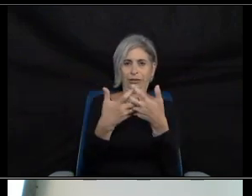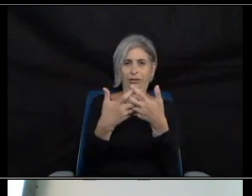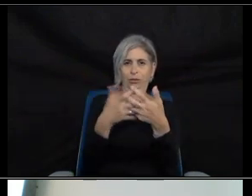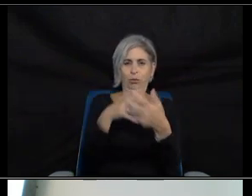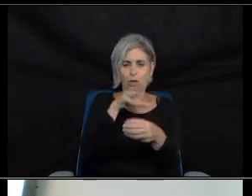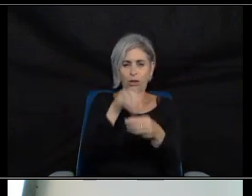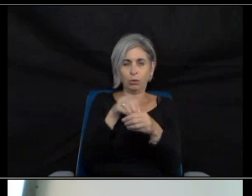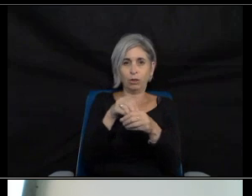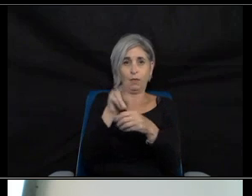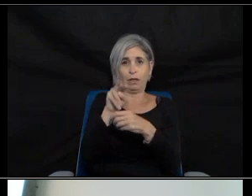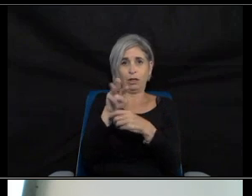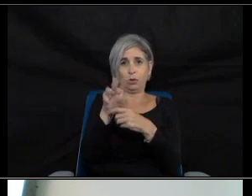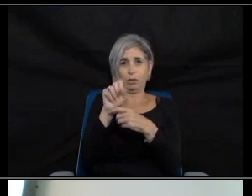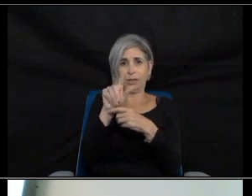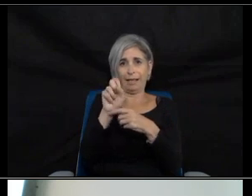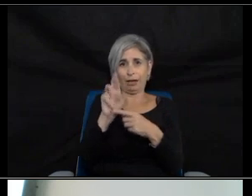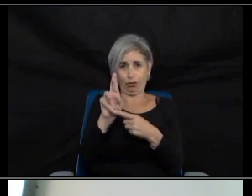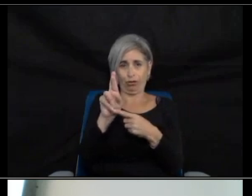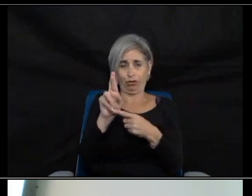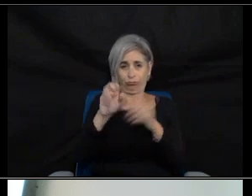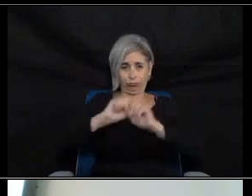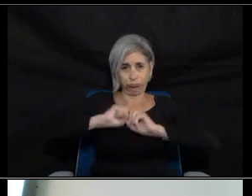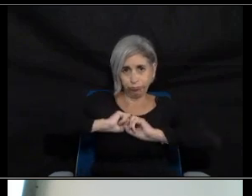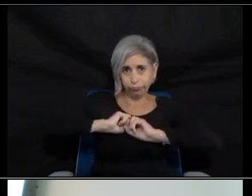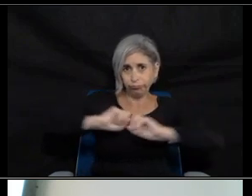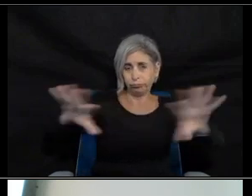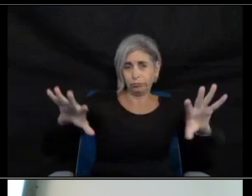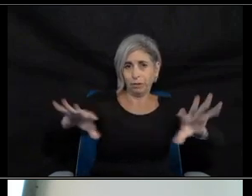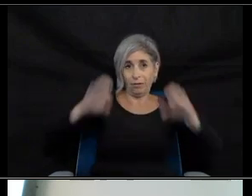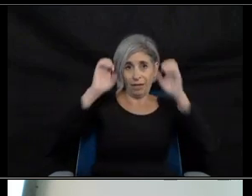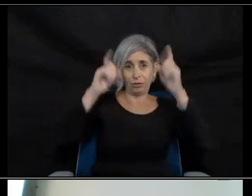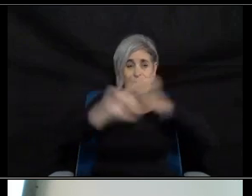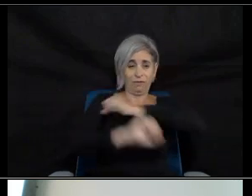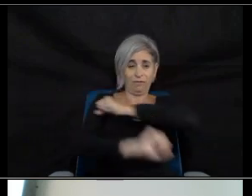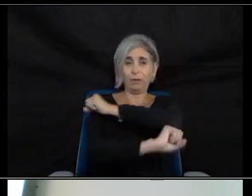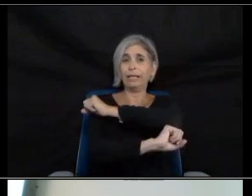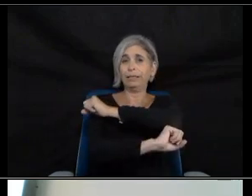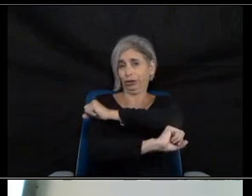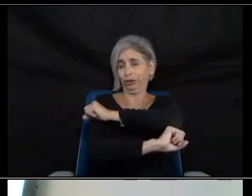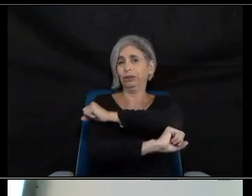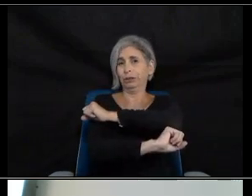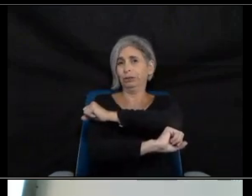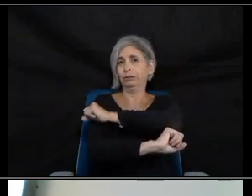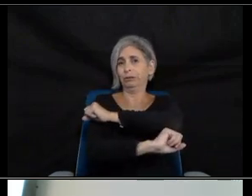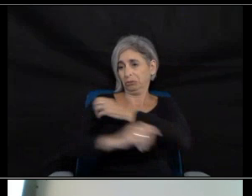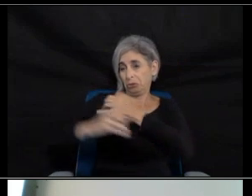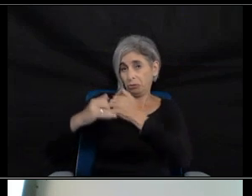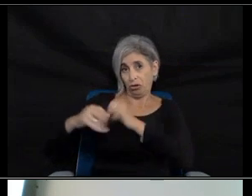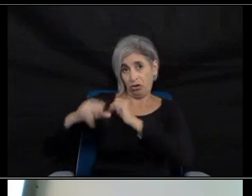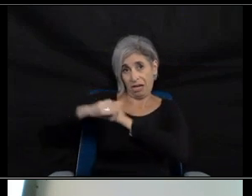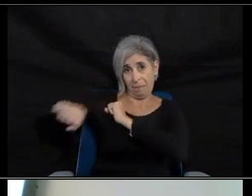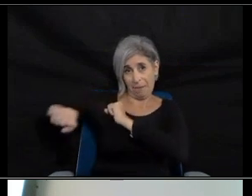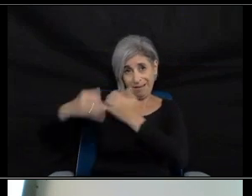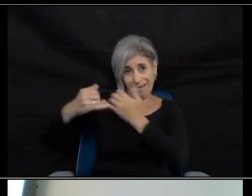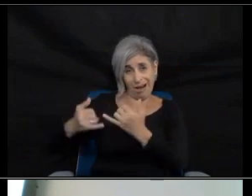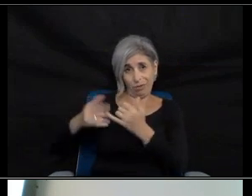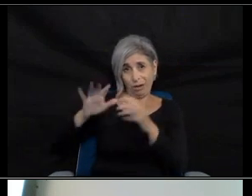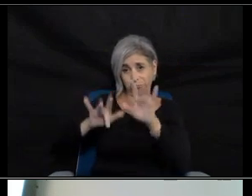information in our city newsletter, and I know as far as the Education Foundation's current campaign where people can go